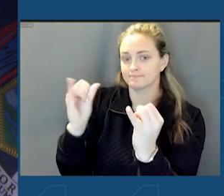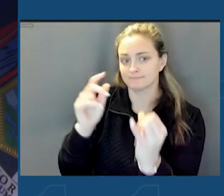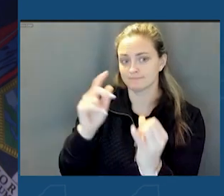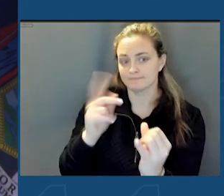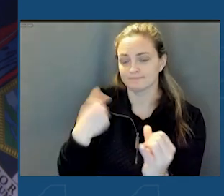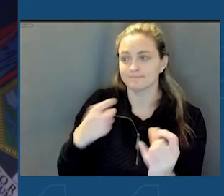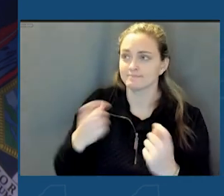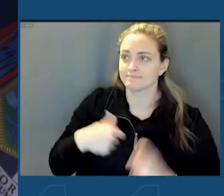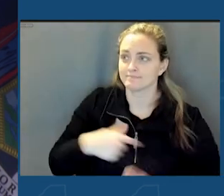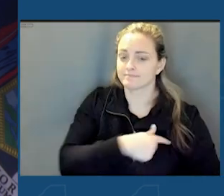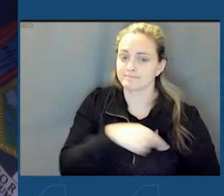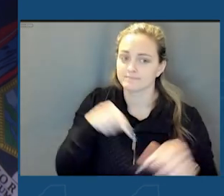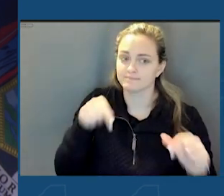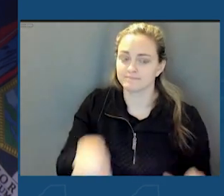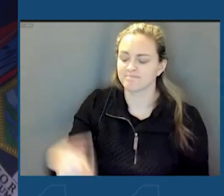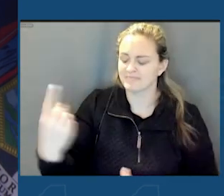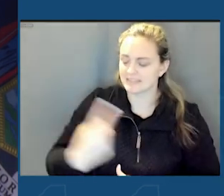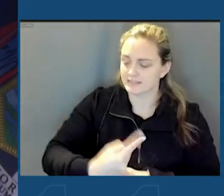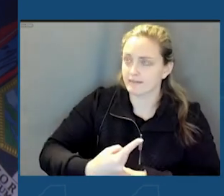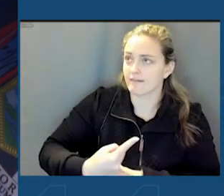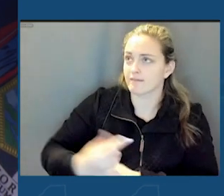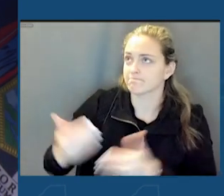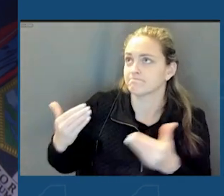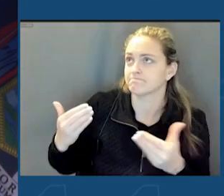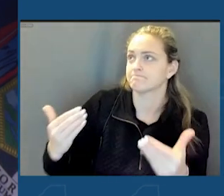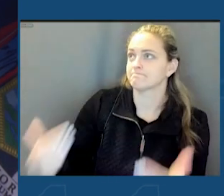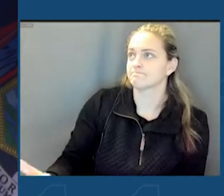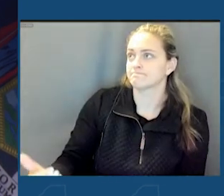us this day our